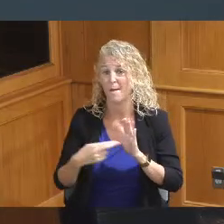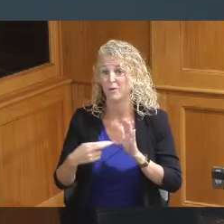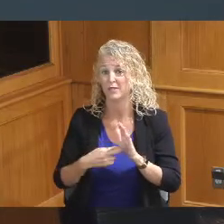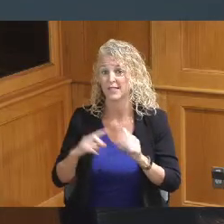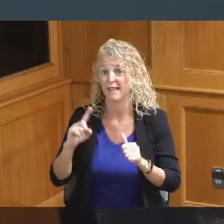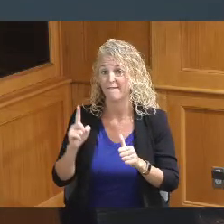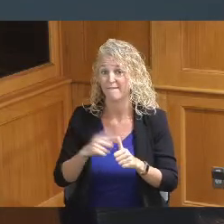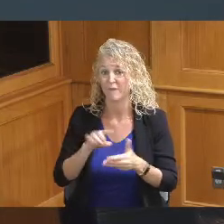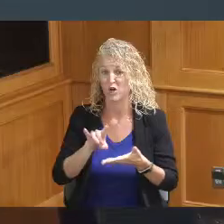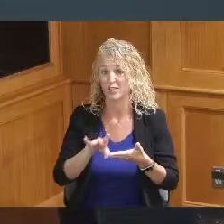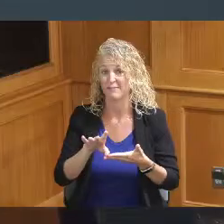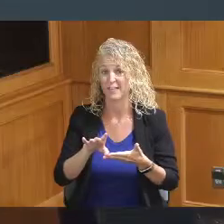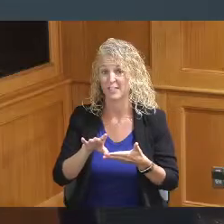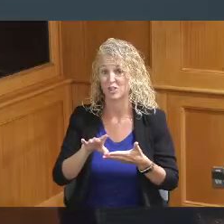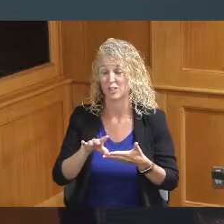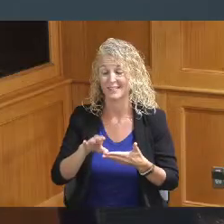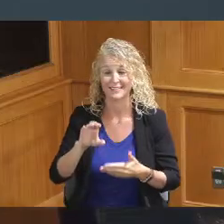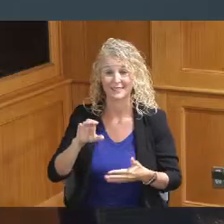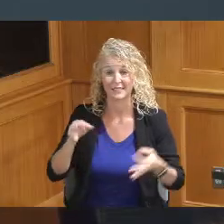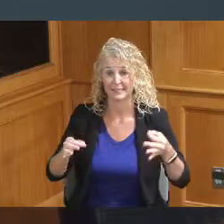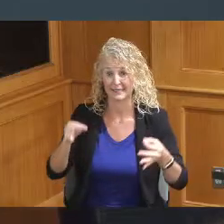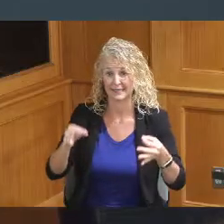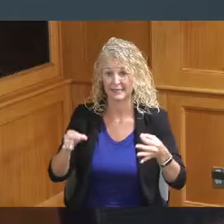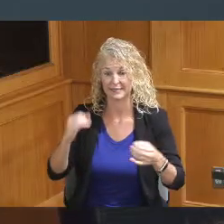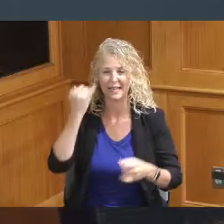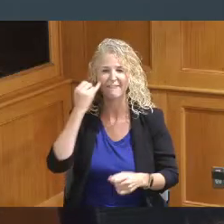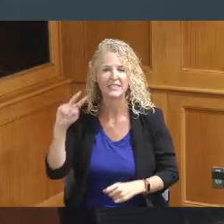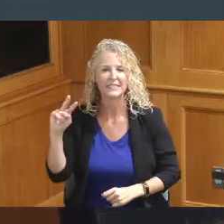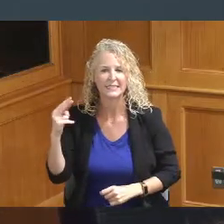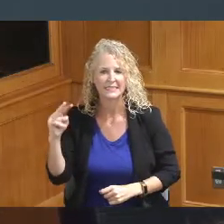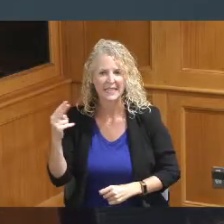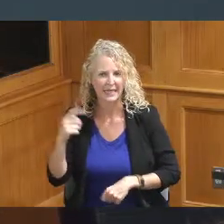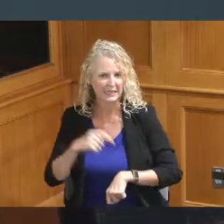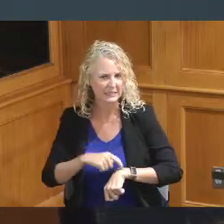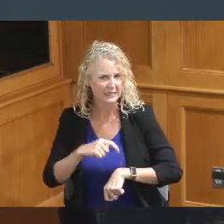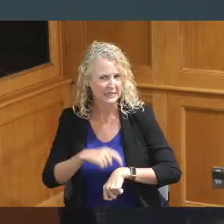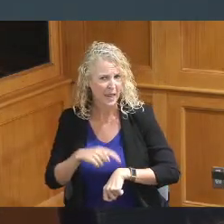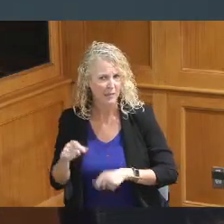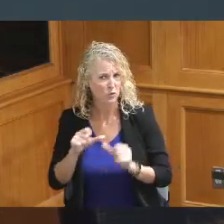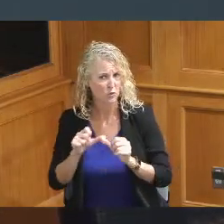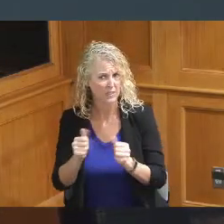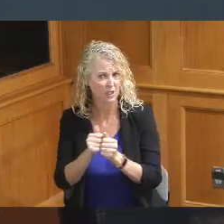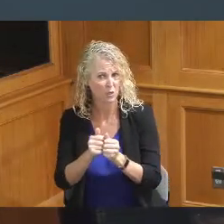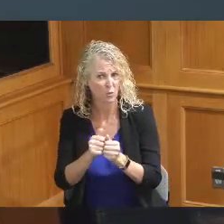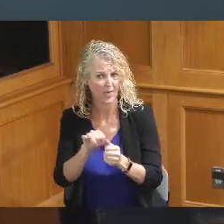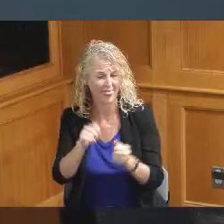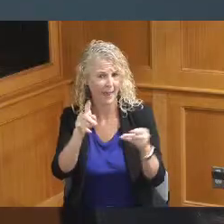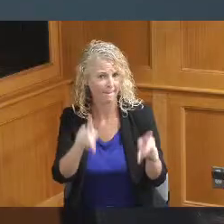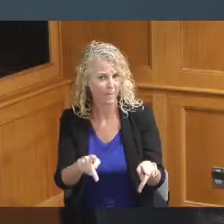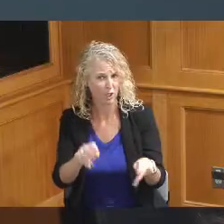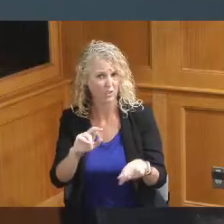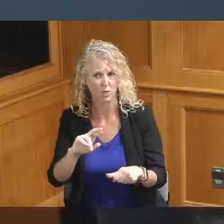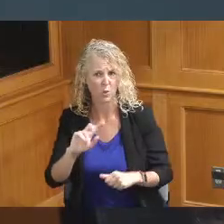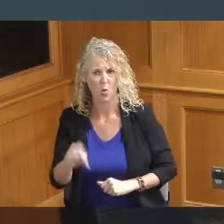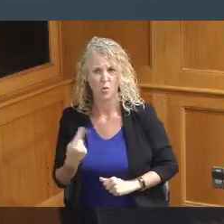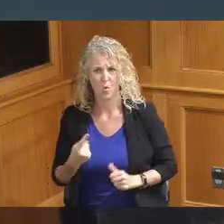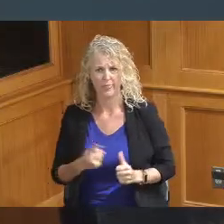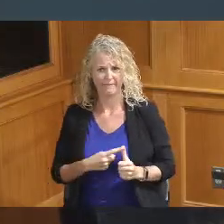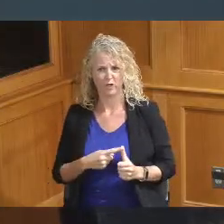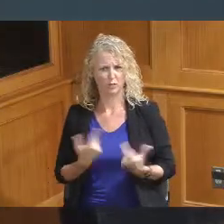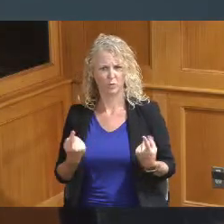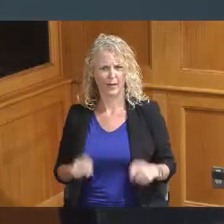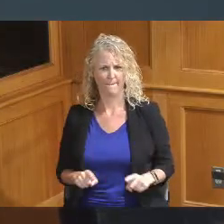first eviction hearing. If they have a second hearing, do you continue with them until that eviction process is over,